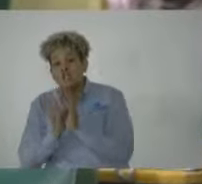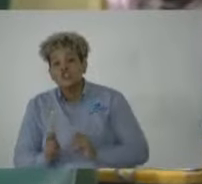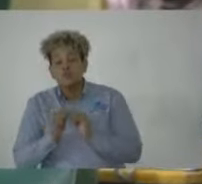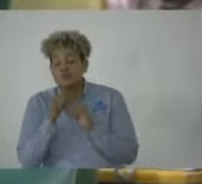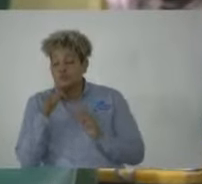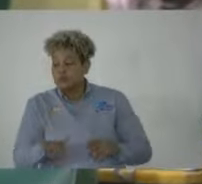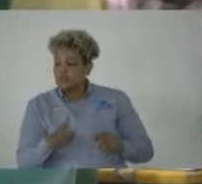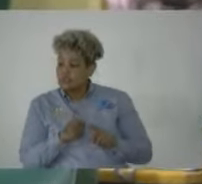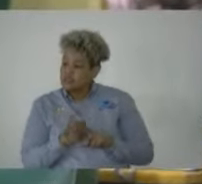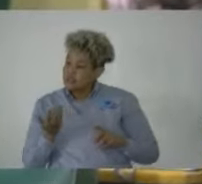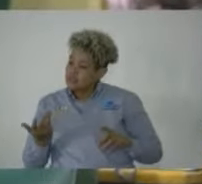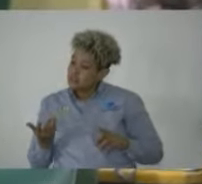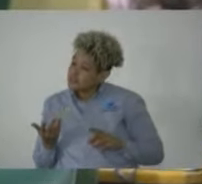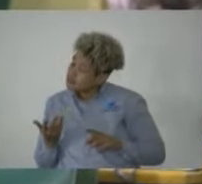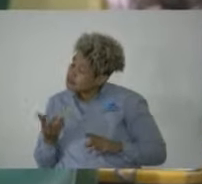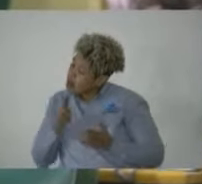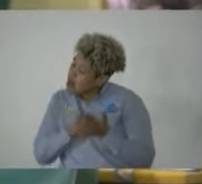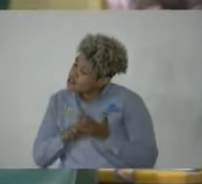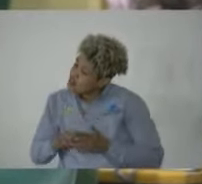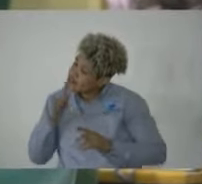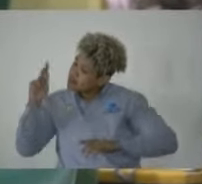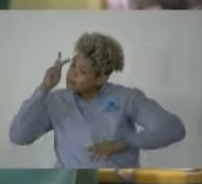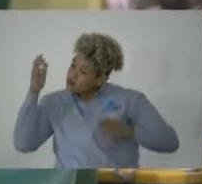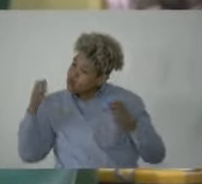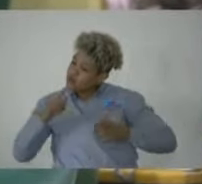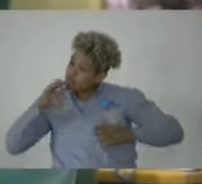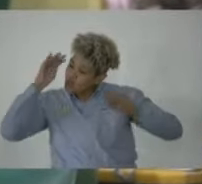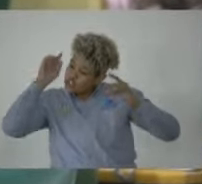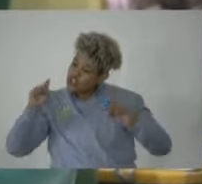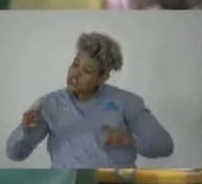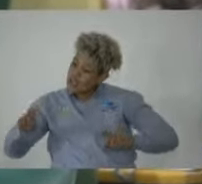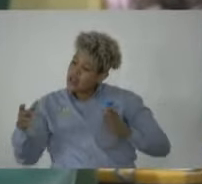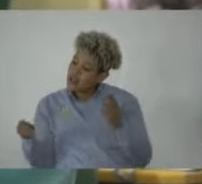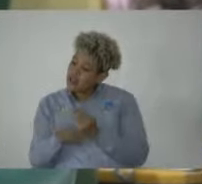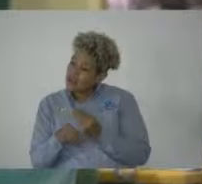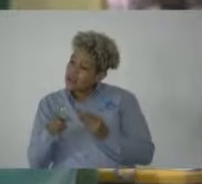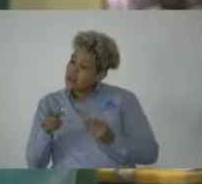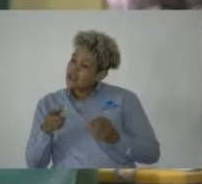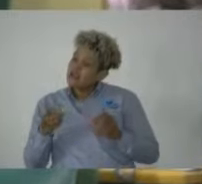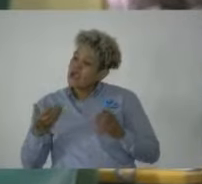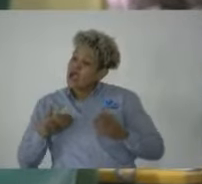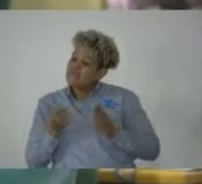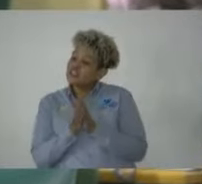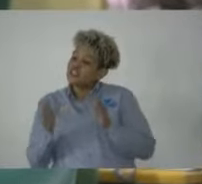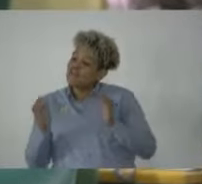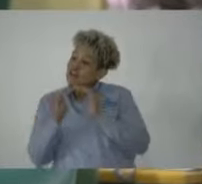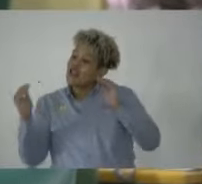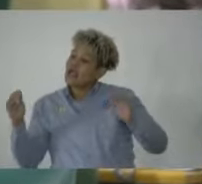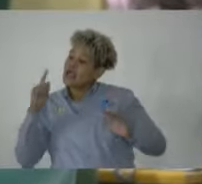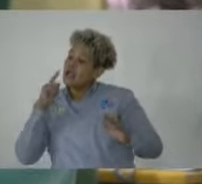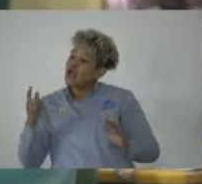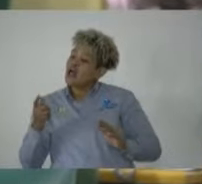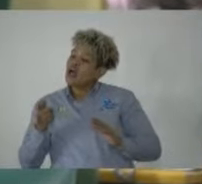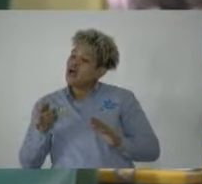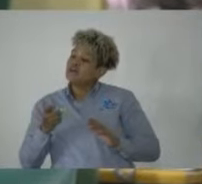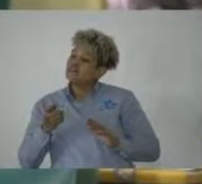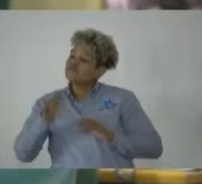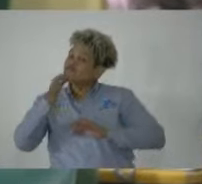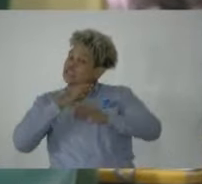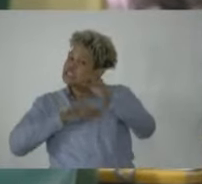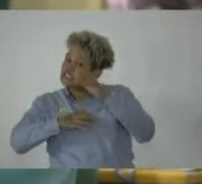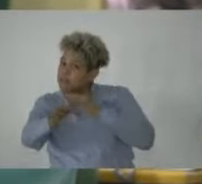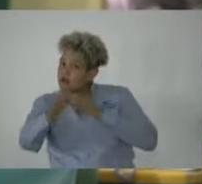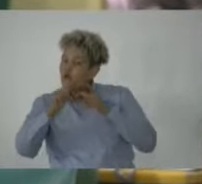respect to other products, the contracting parties concerned shall endeavor to maintain a general level of reciprocal and